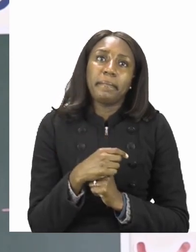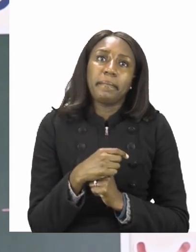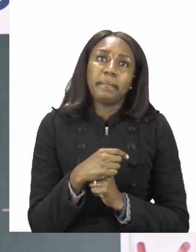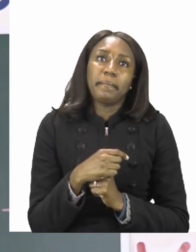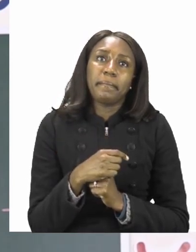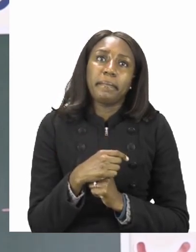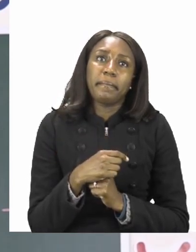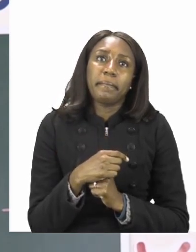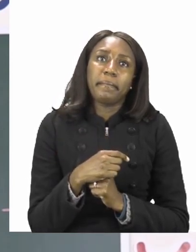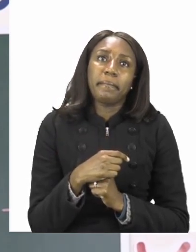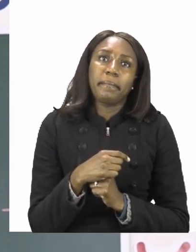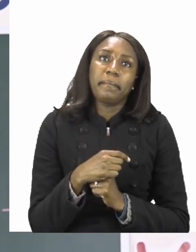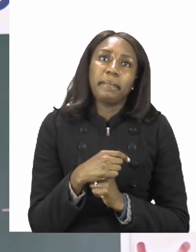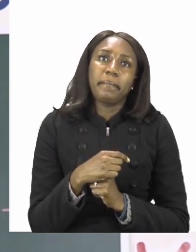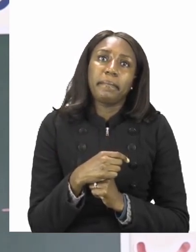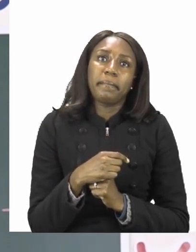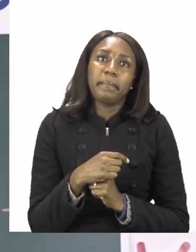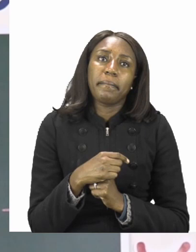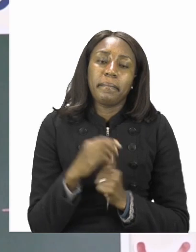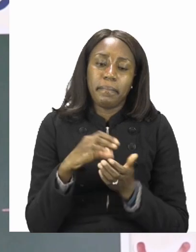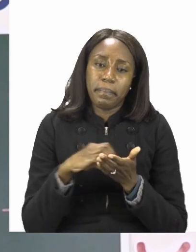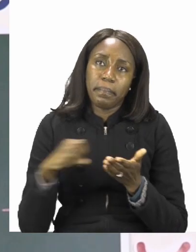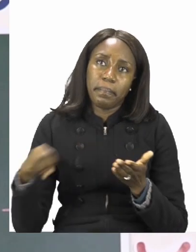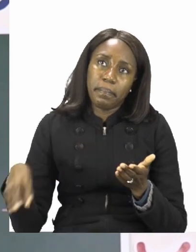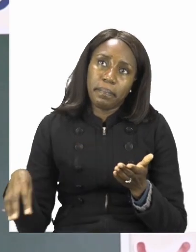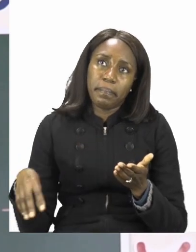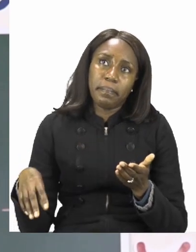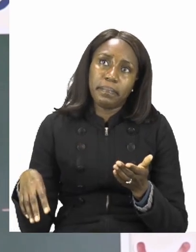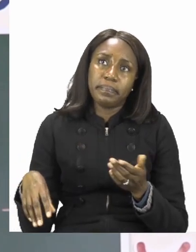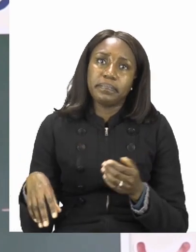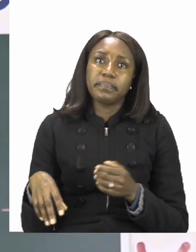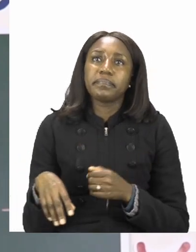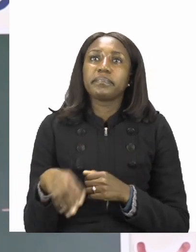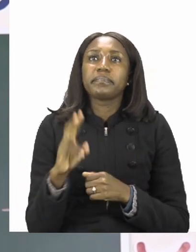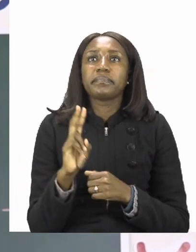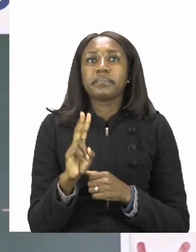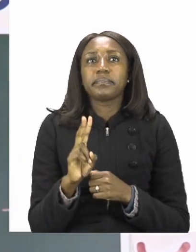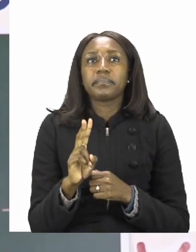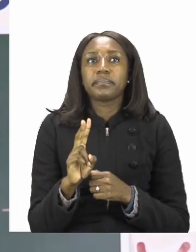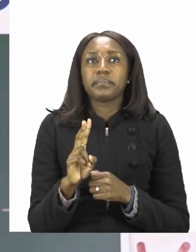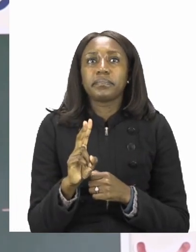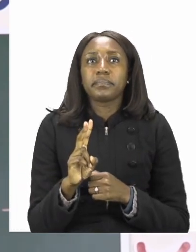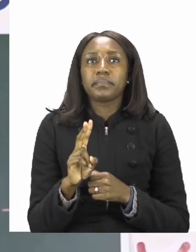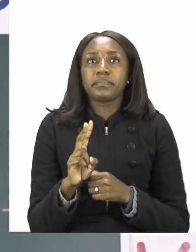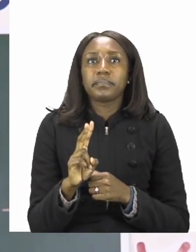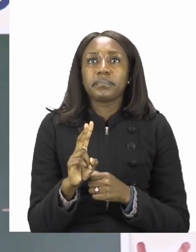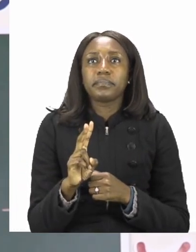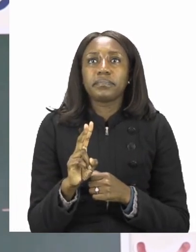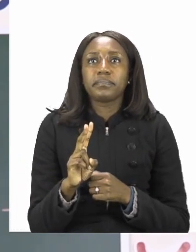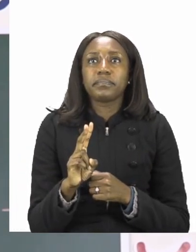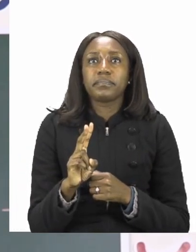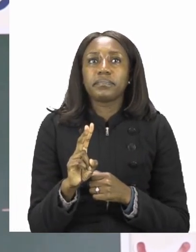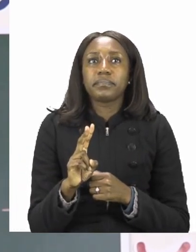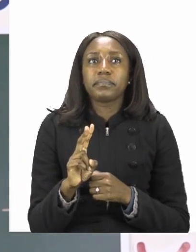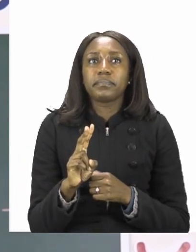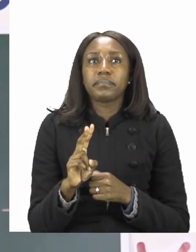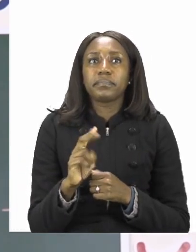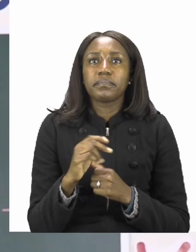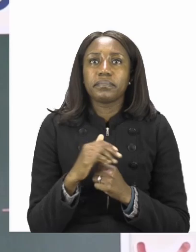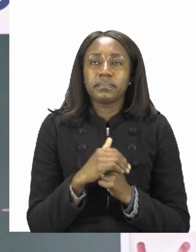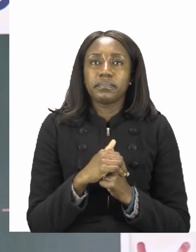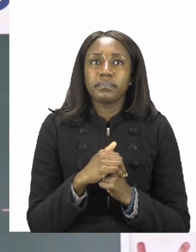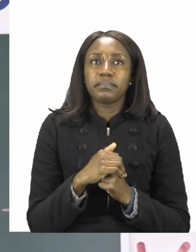and then you can say took away or subtracted or minused. They are all the